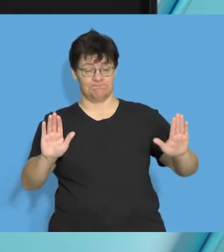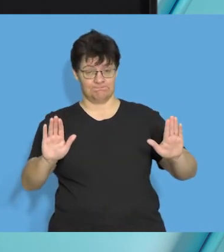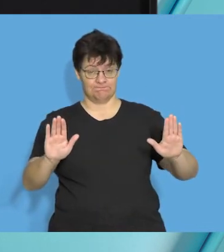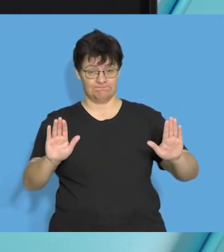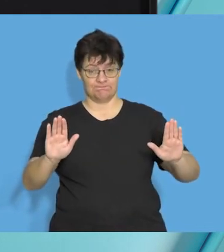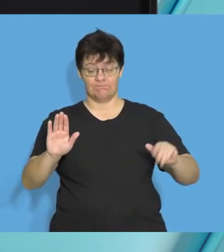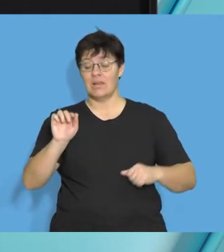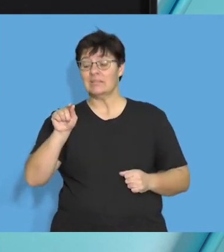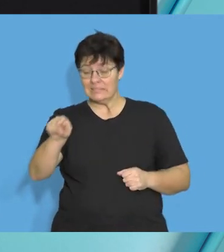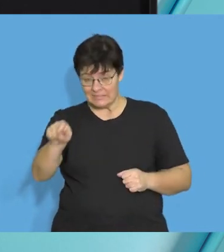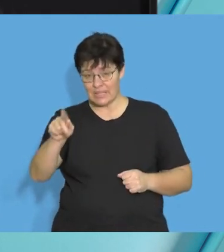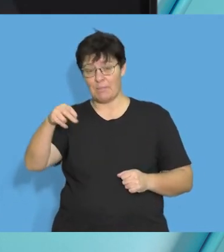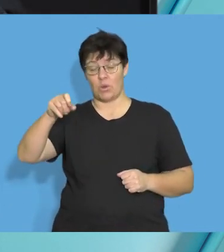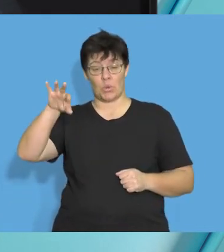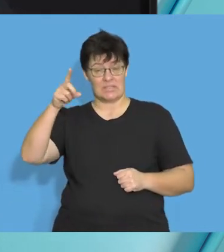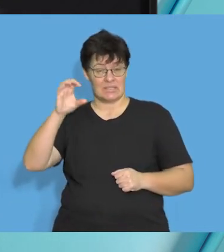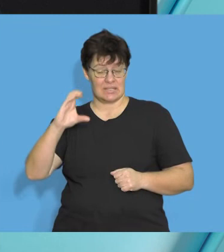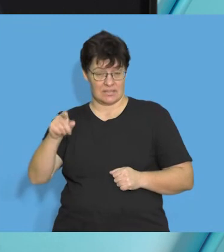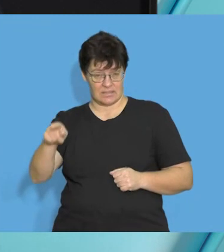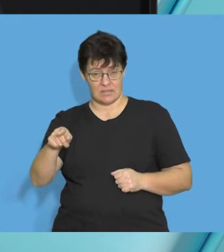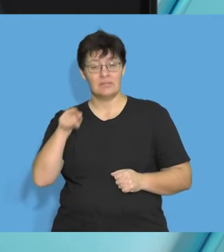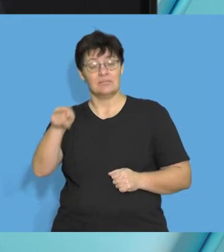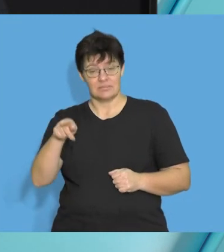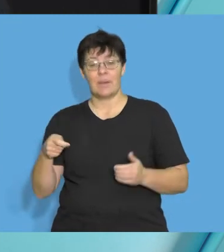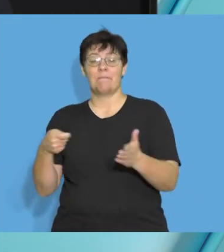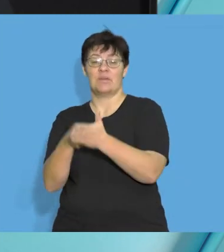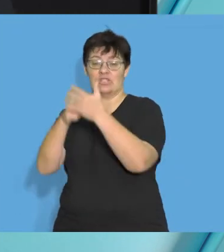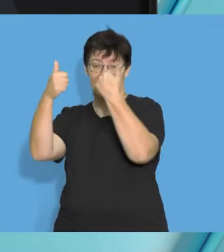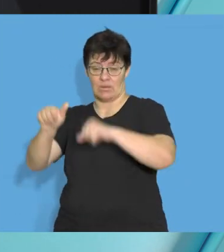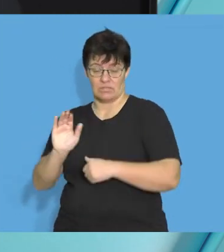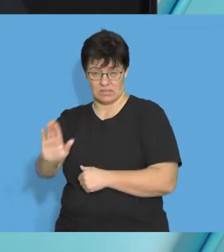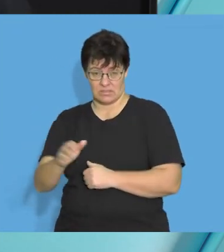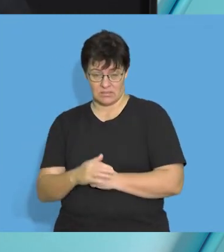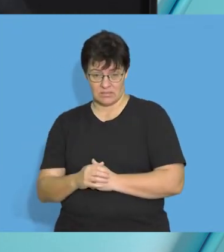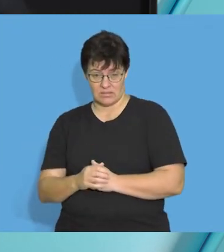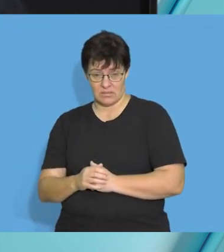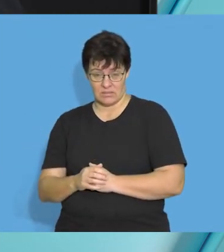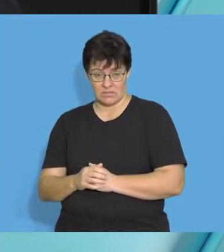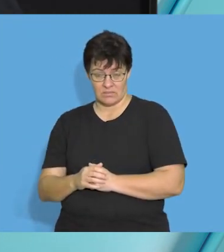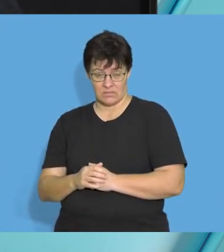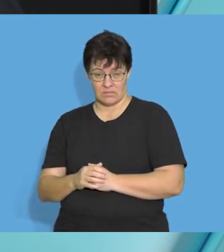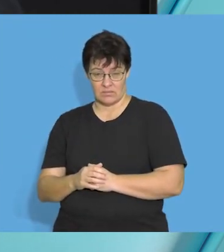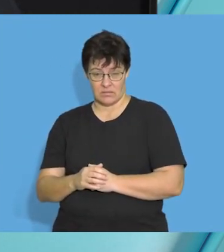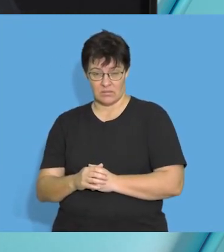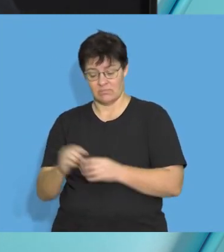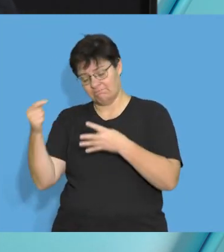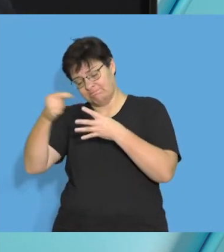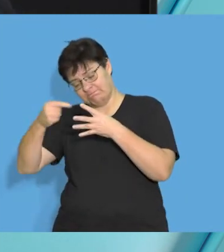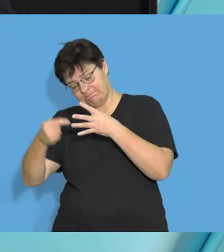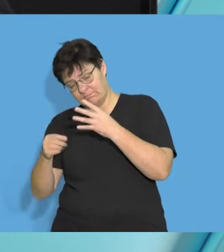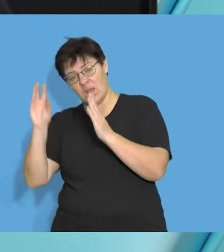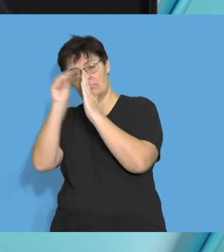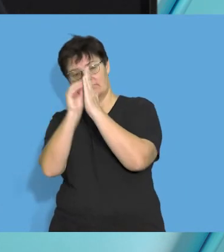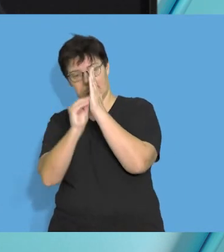one, the emphasis on the purchases account. Record all the components that you need to